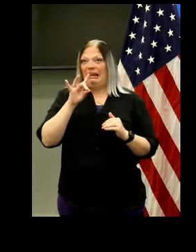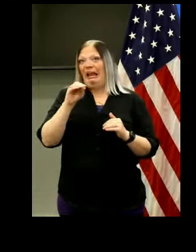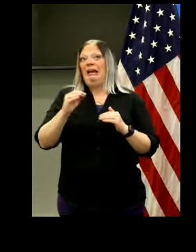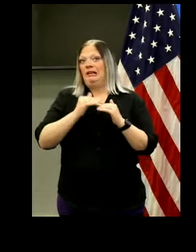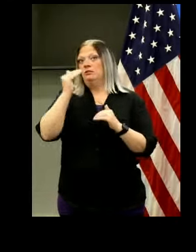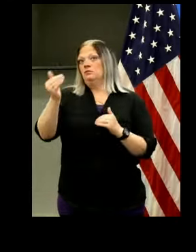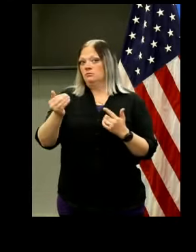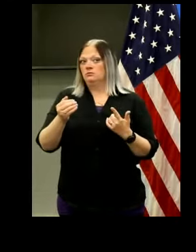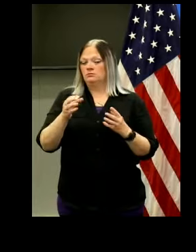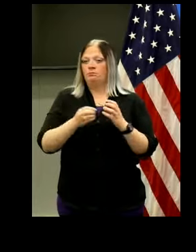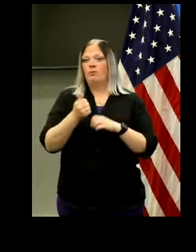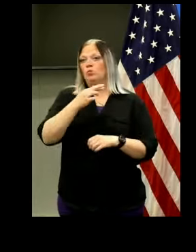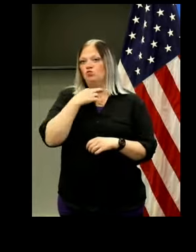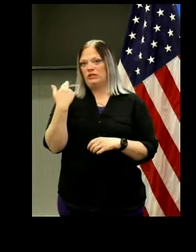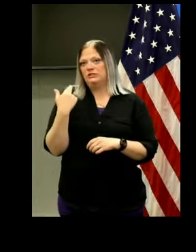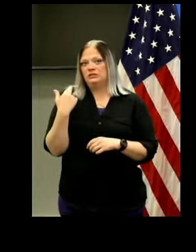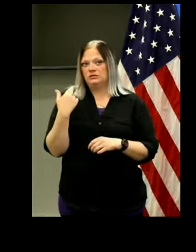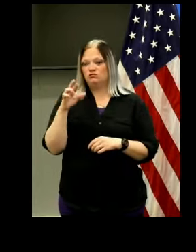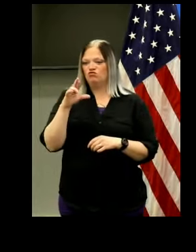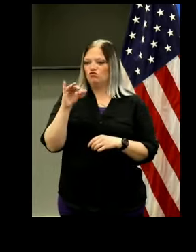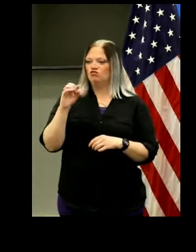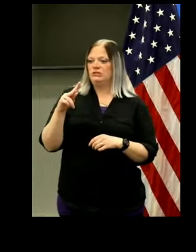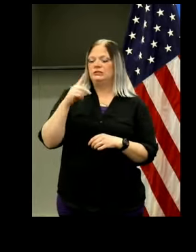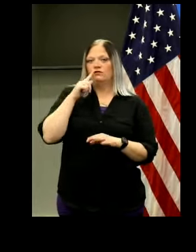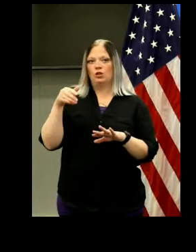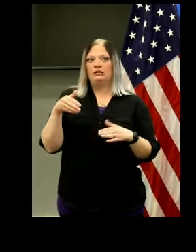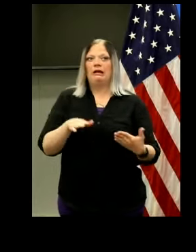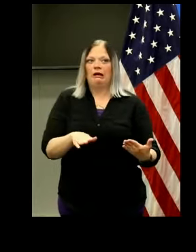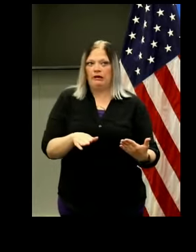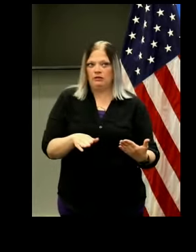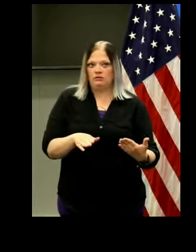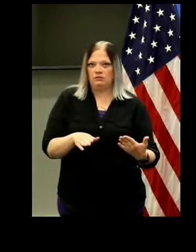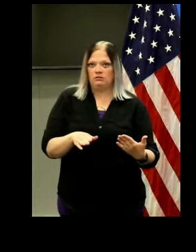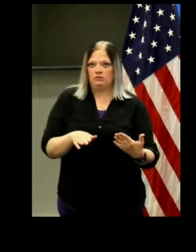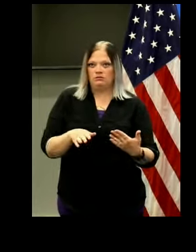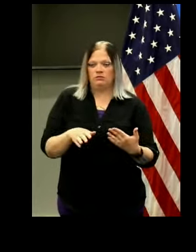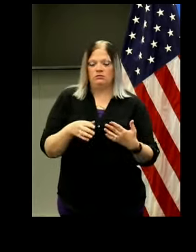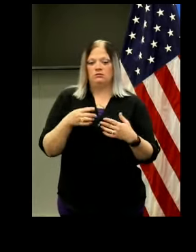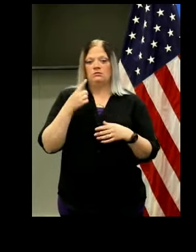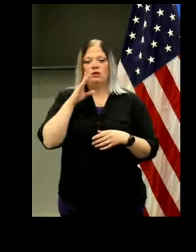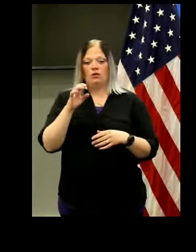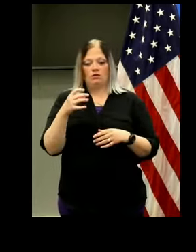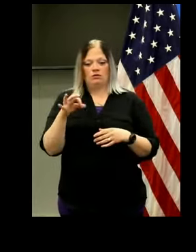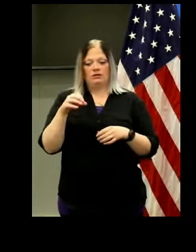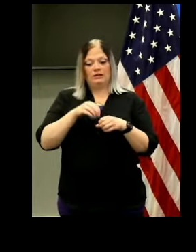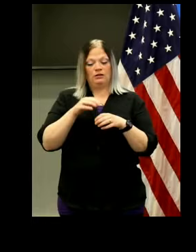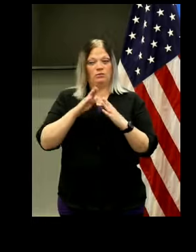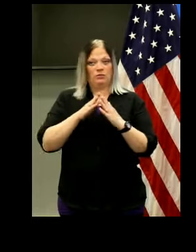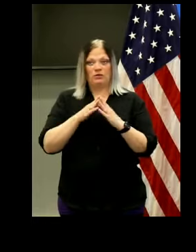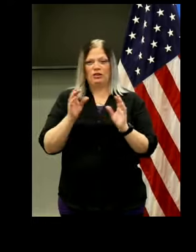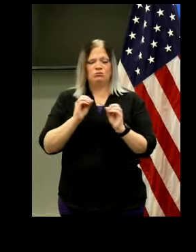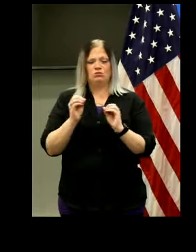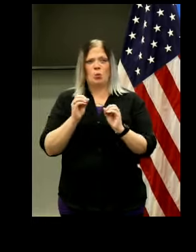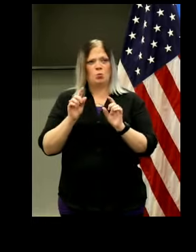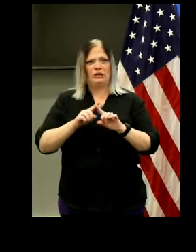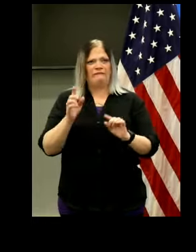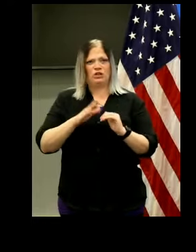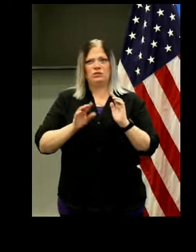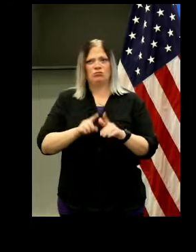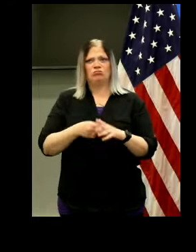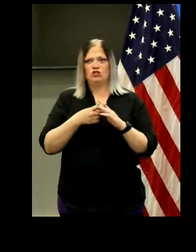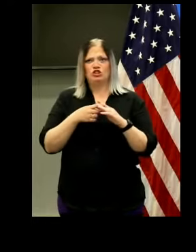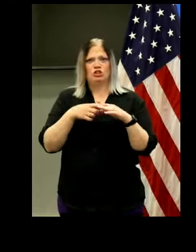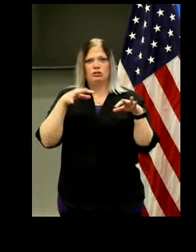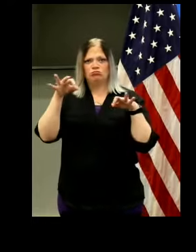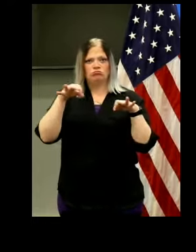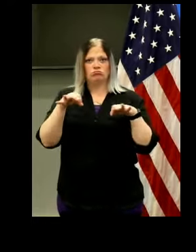are most at risk for dying from COVID-19 in our community, which is no different than what was originally